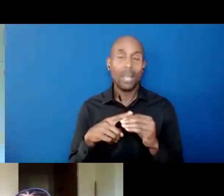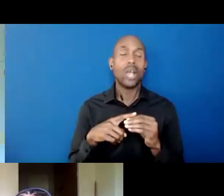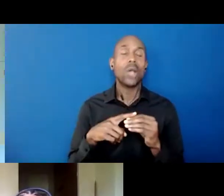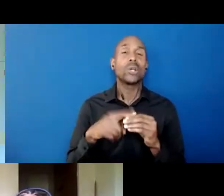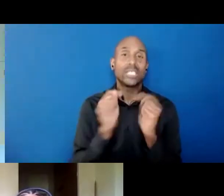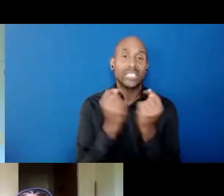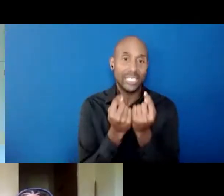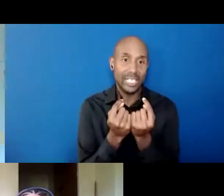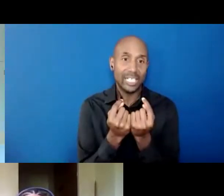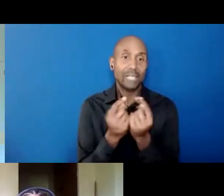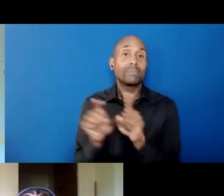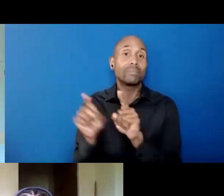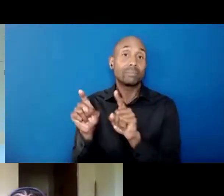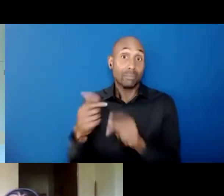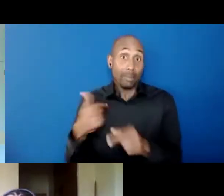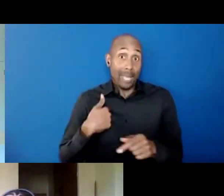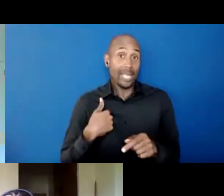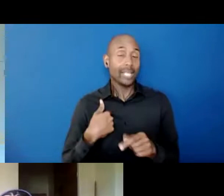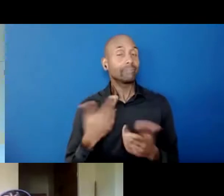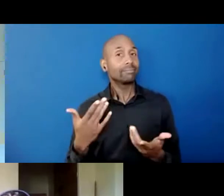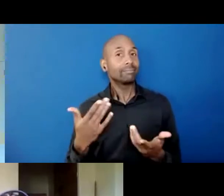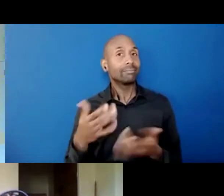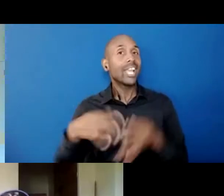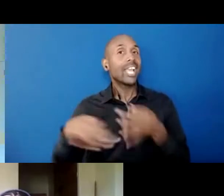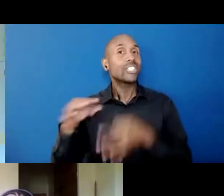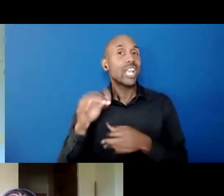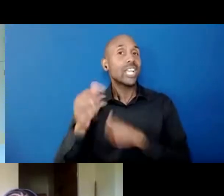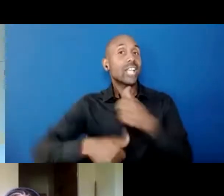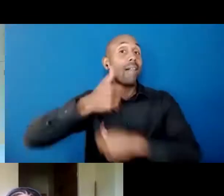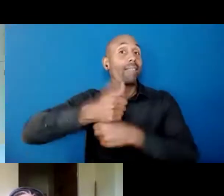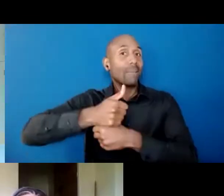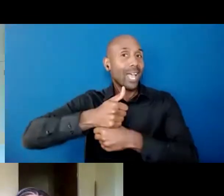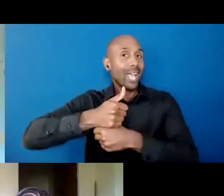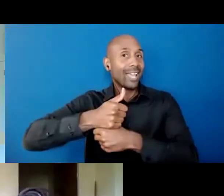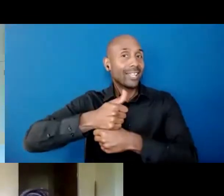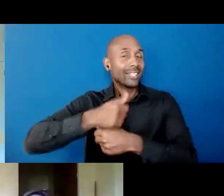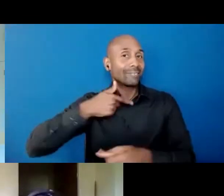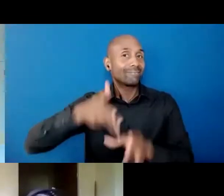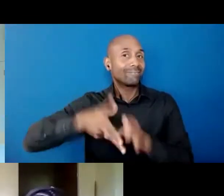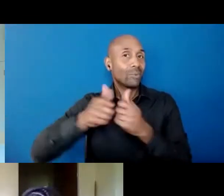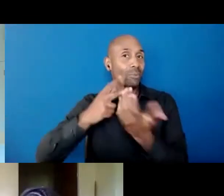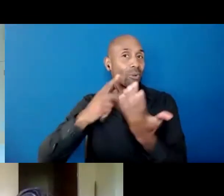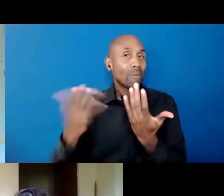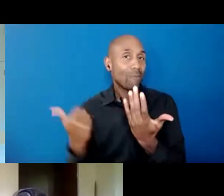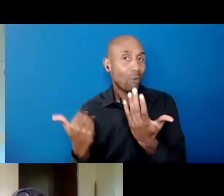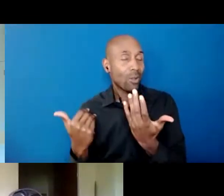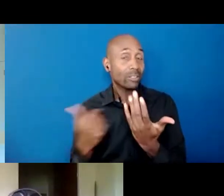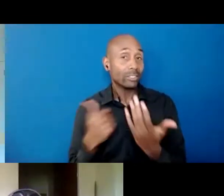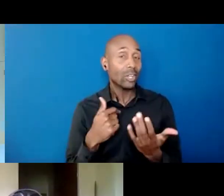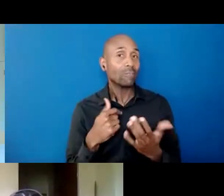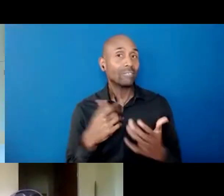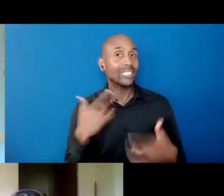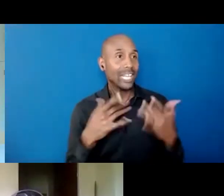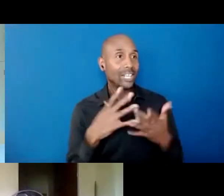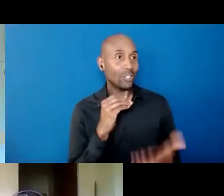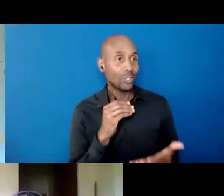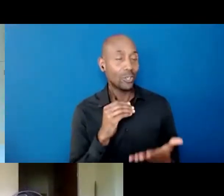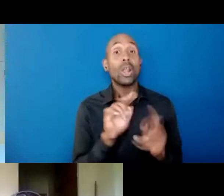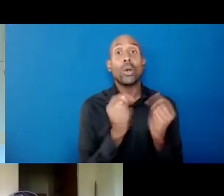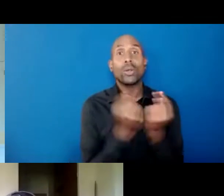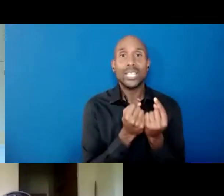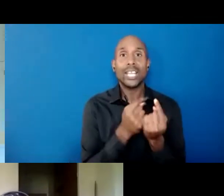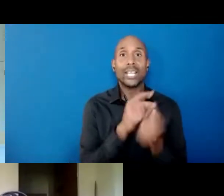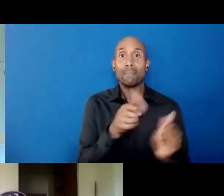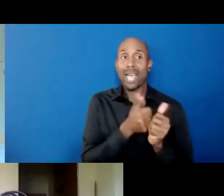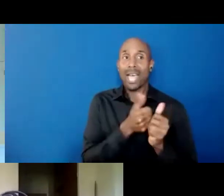exchange alumni. So thank you. Thanks, Joy Lenny. And how about you, Justin?